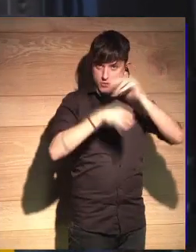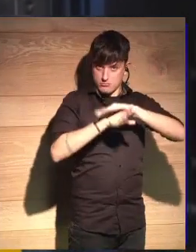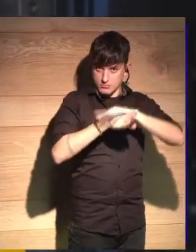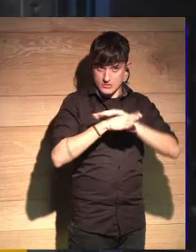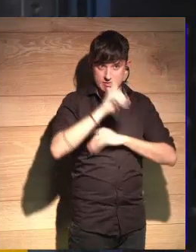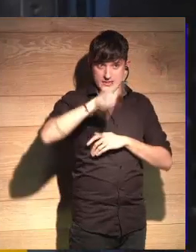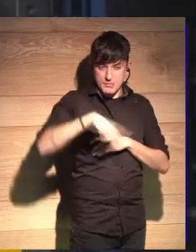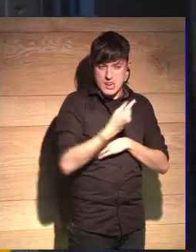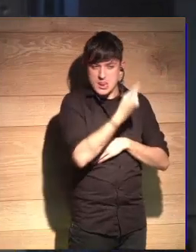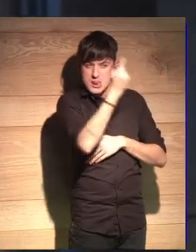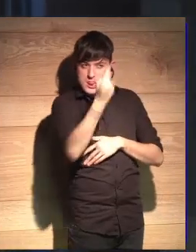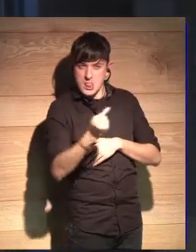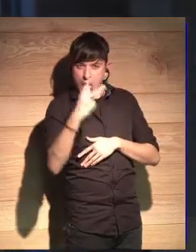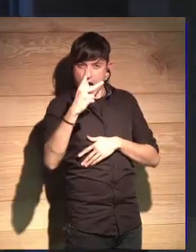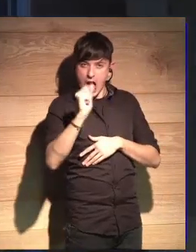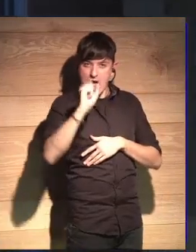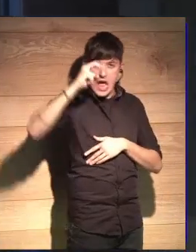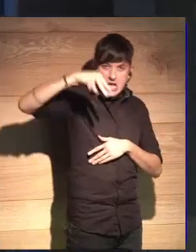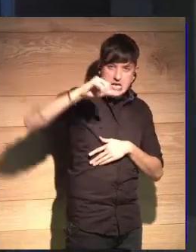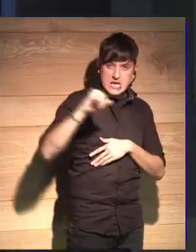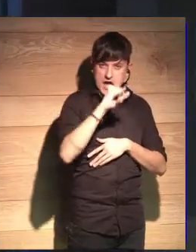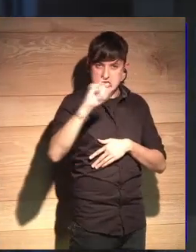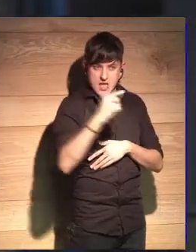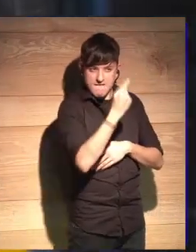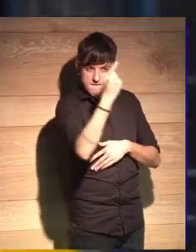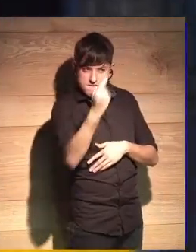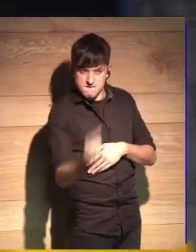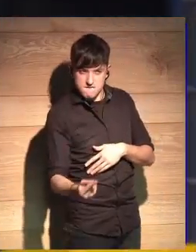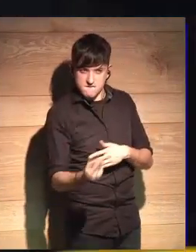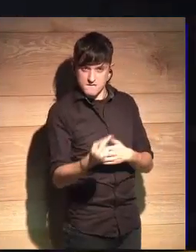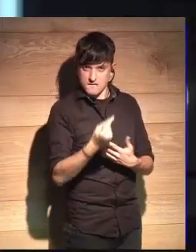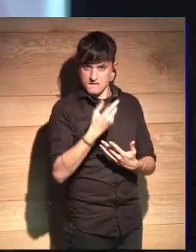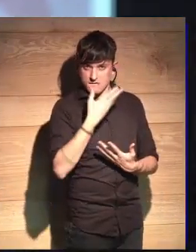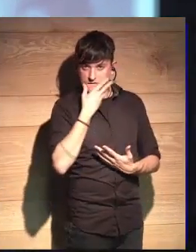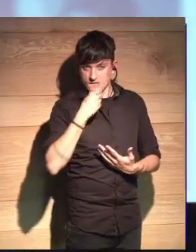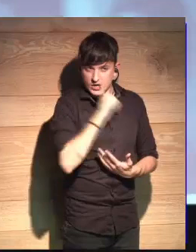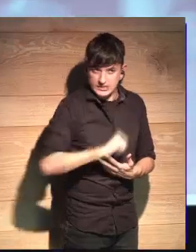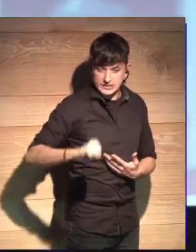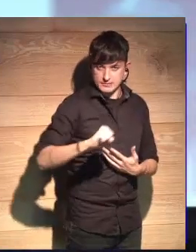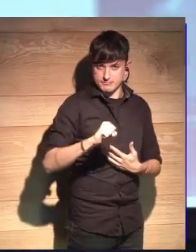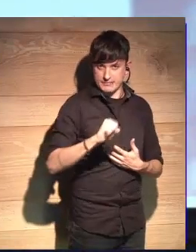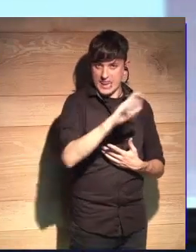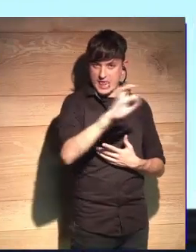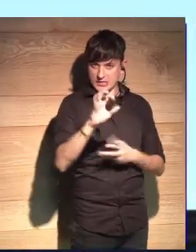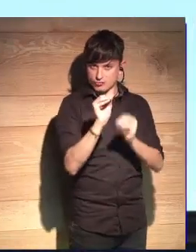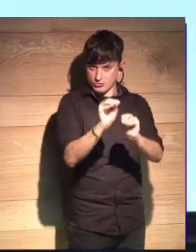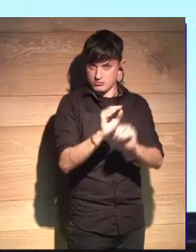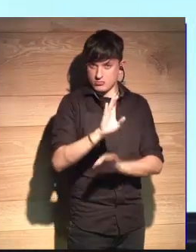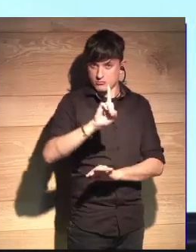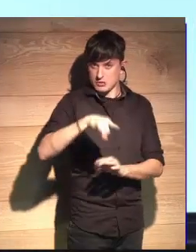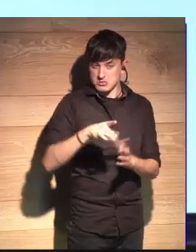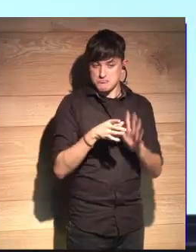to be one of the most distinctive countries in the world. Those things remain constant, but other